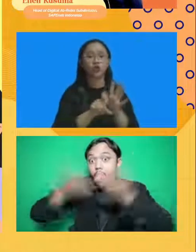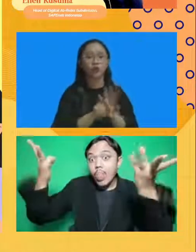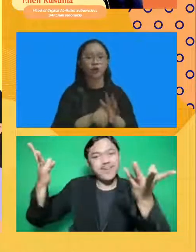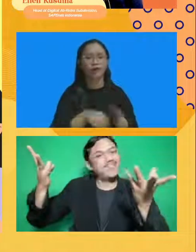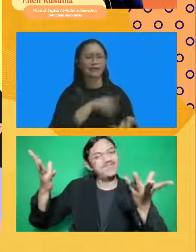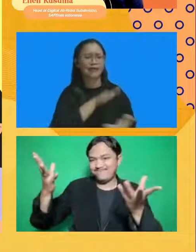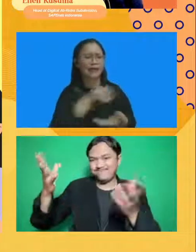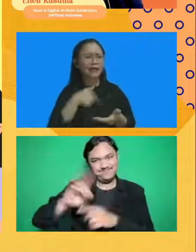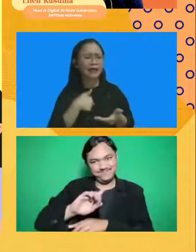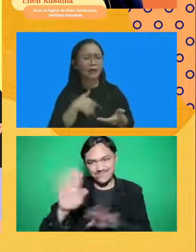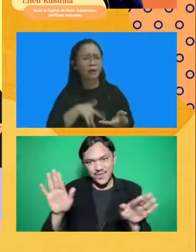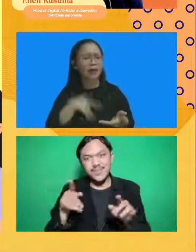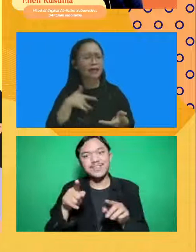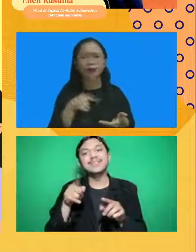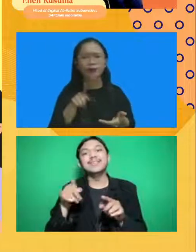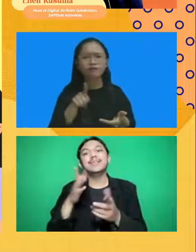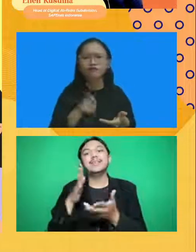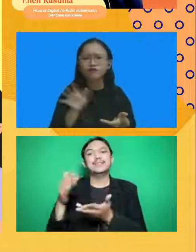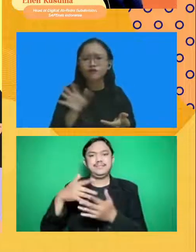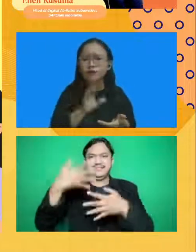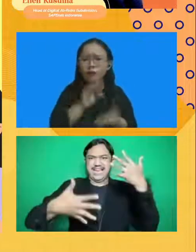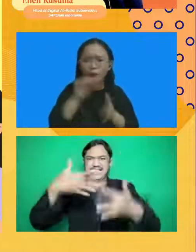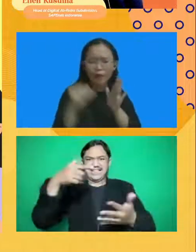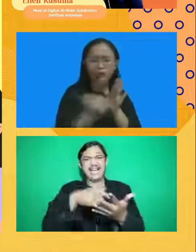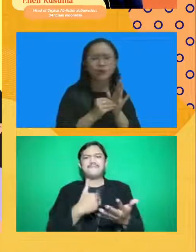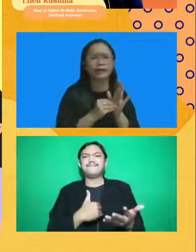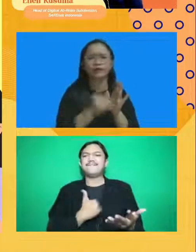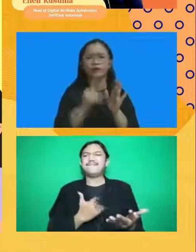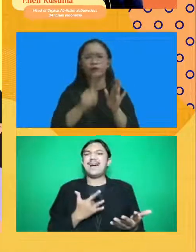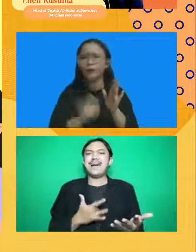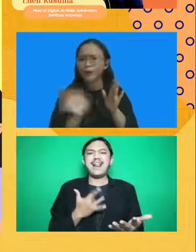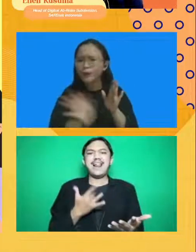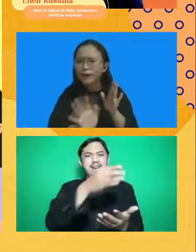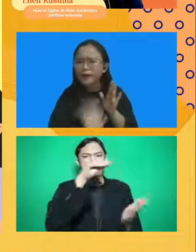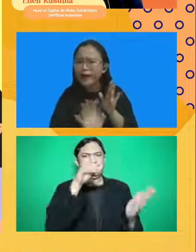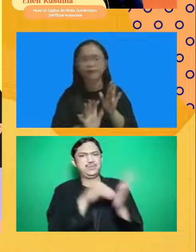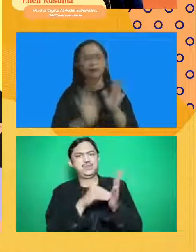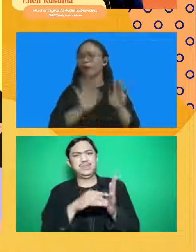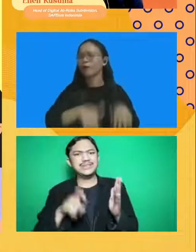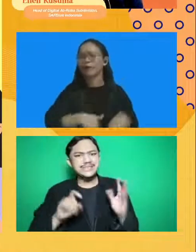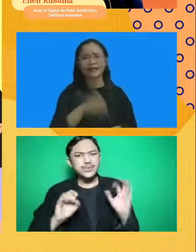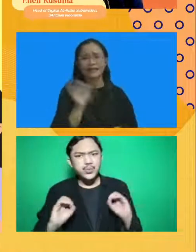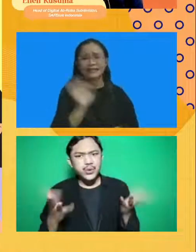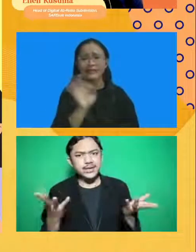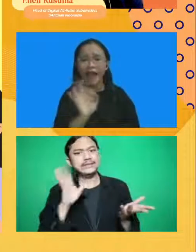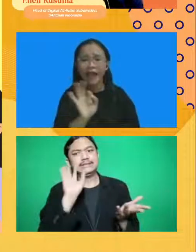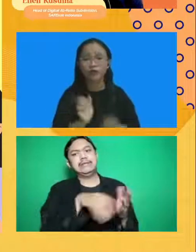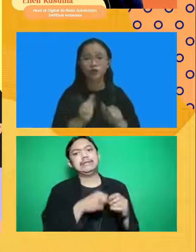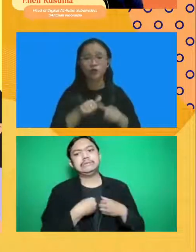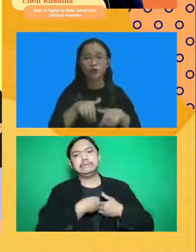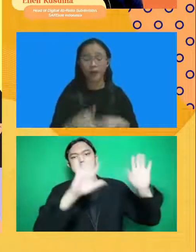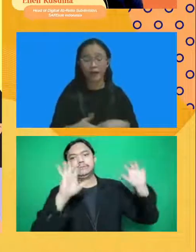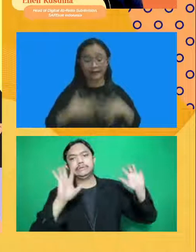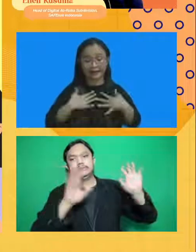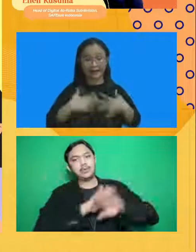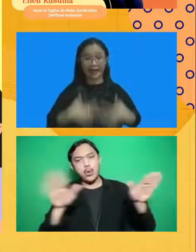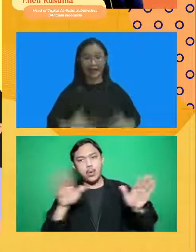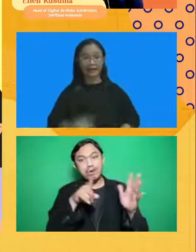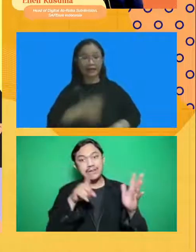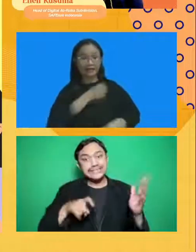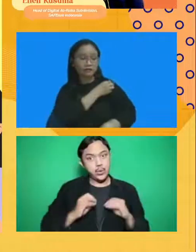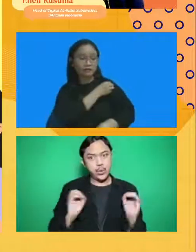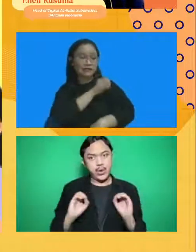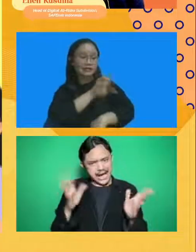So provide that type of anonymity or that type of minimalism when we are trying to collect somebody else's